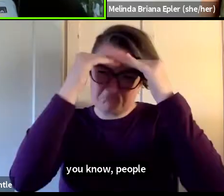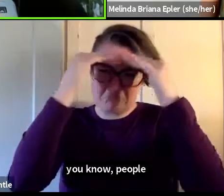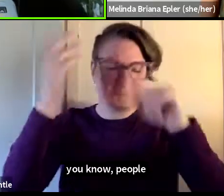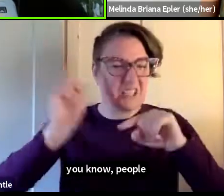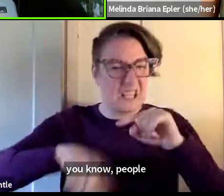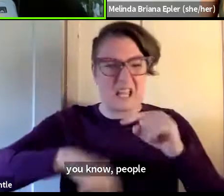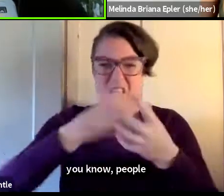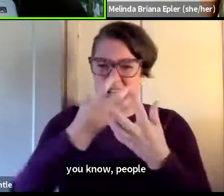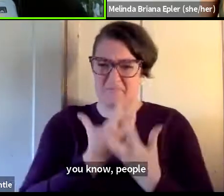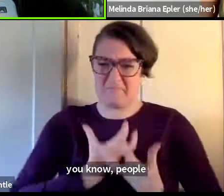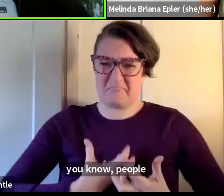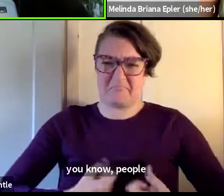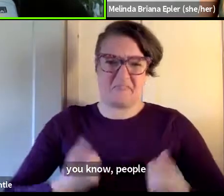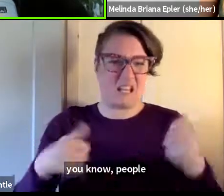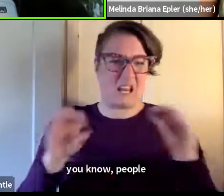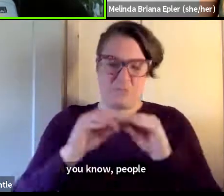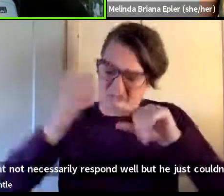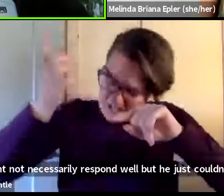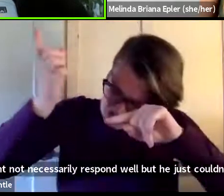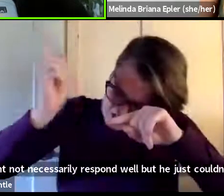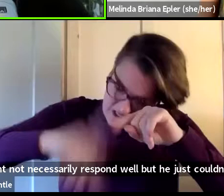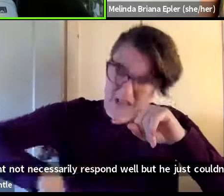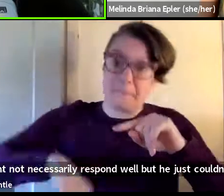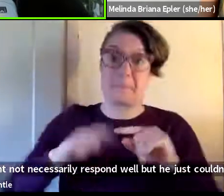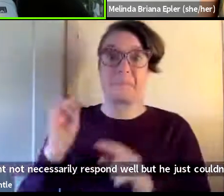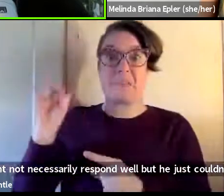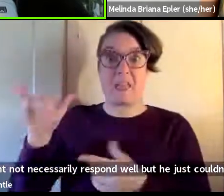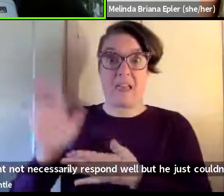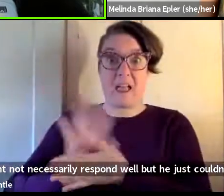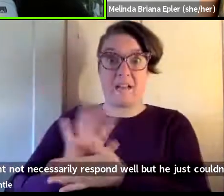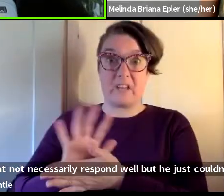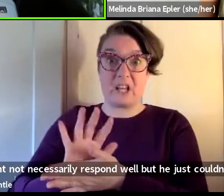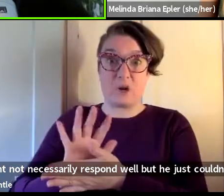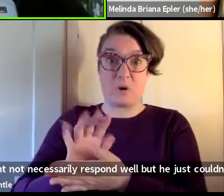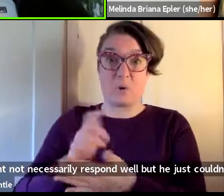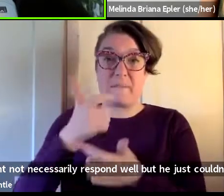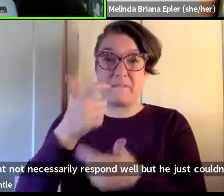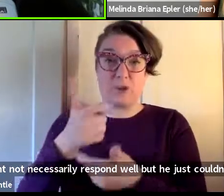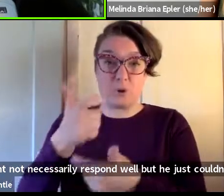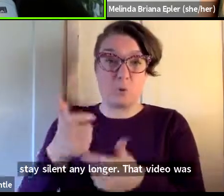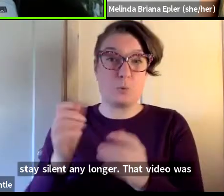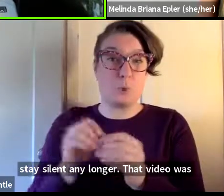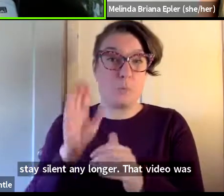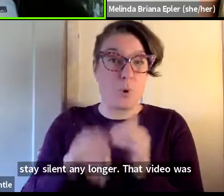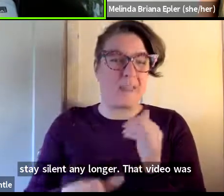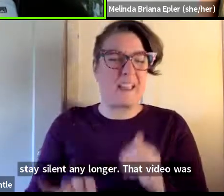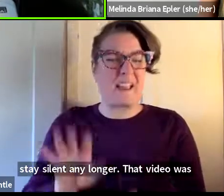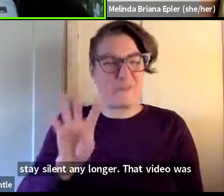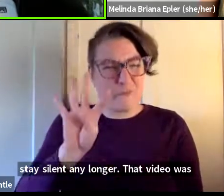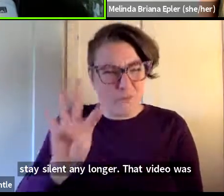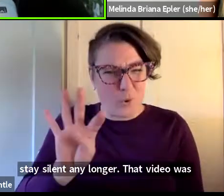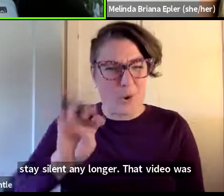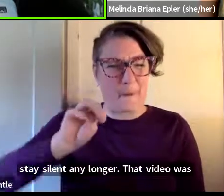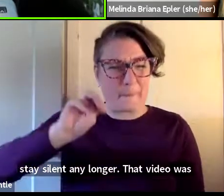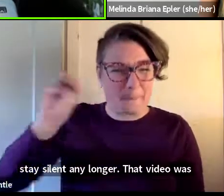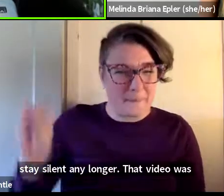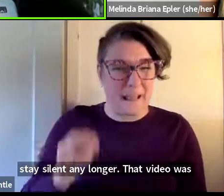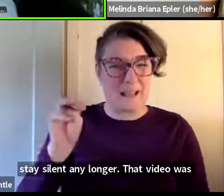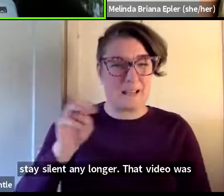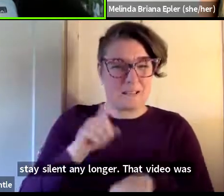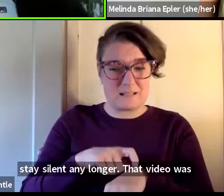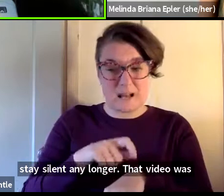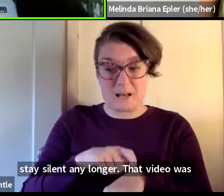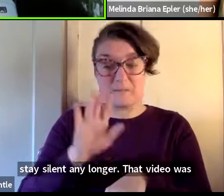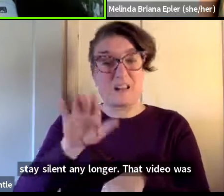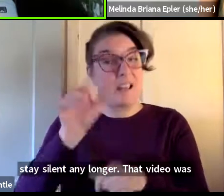any longer. That video was viewed more than 4 million times. And now keep in